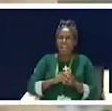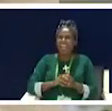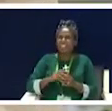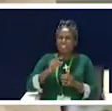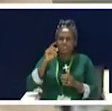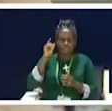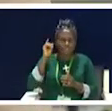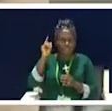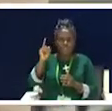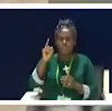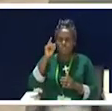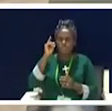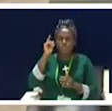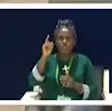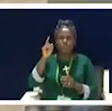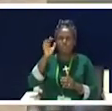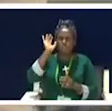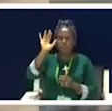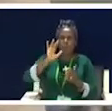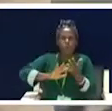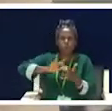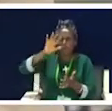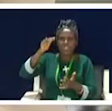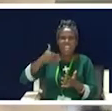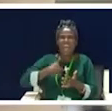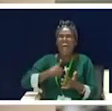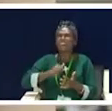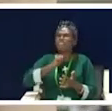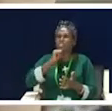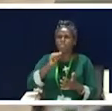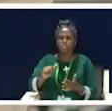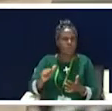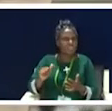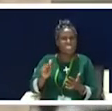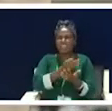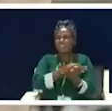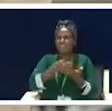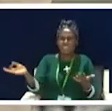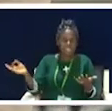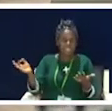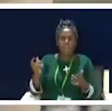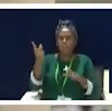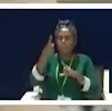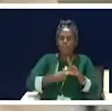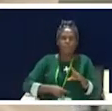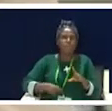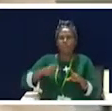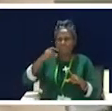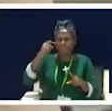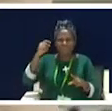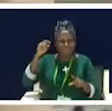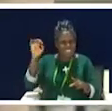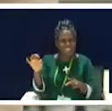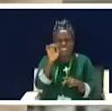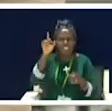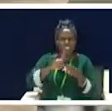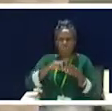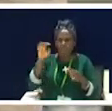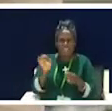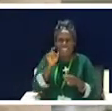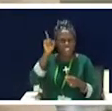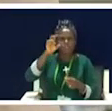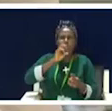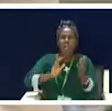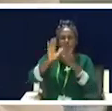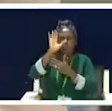power. Your glory has not faded away. From everlasting to everlasting, you are God. What can you not